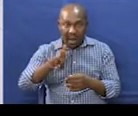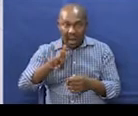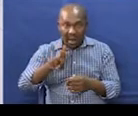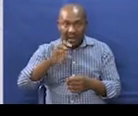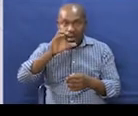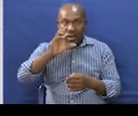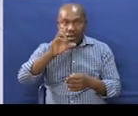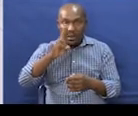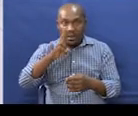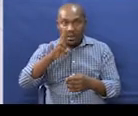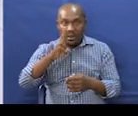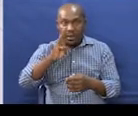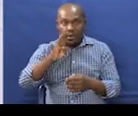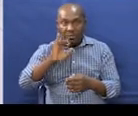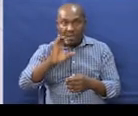Another